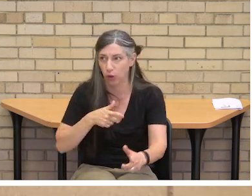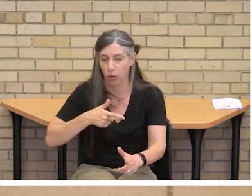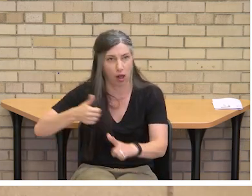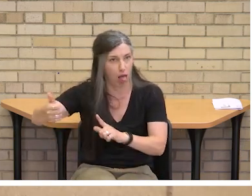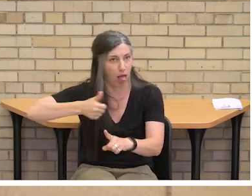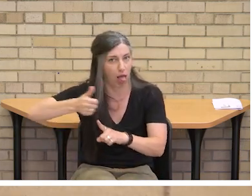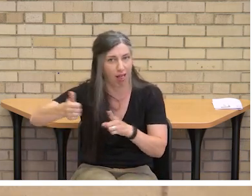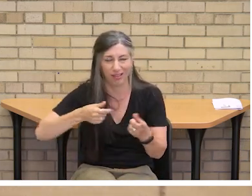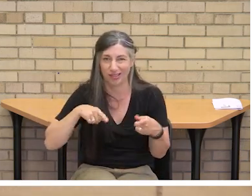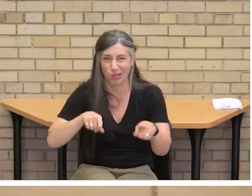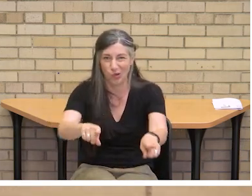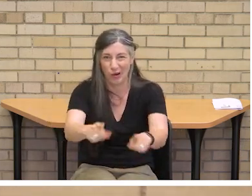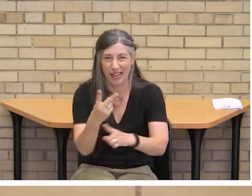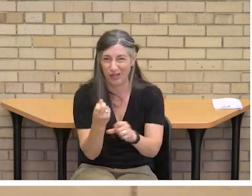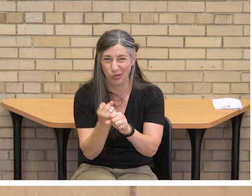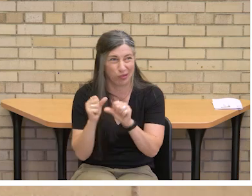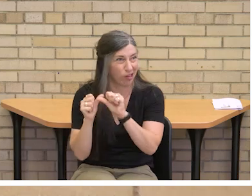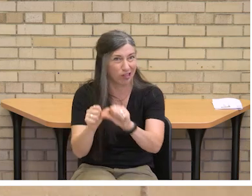route during construction.